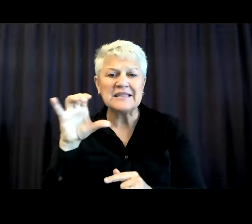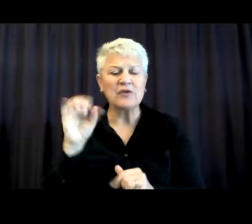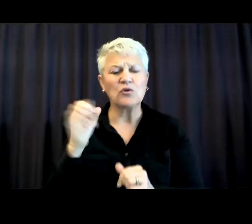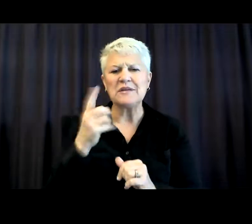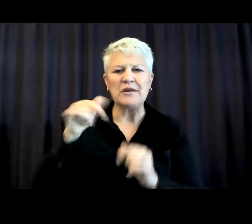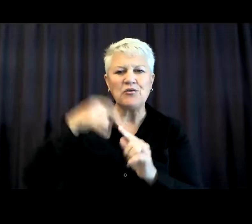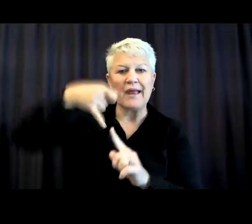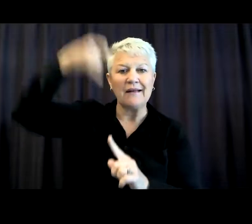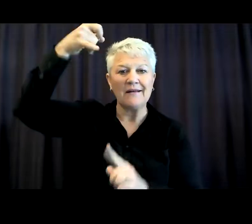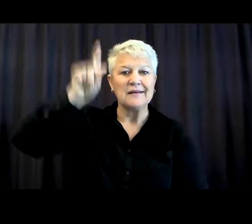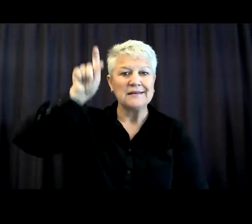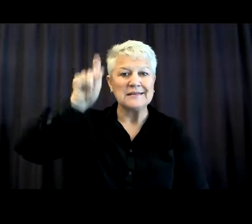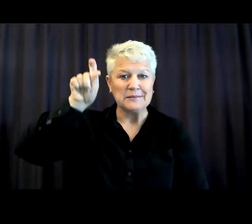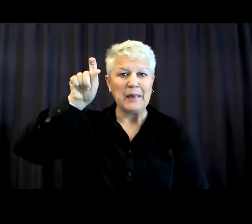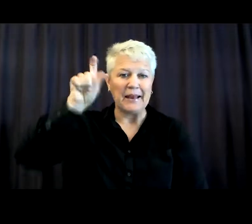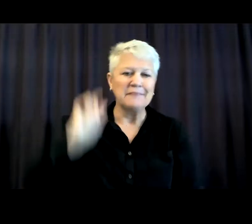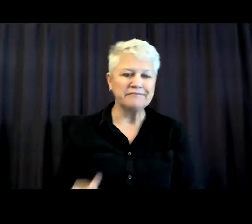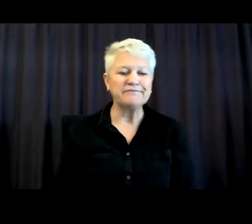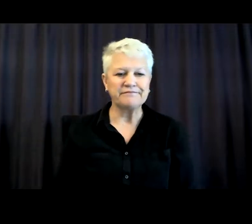you can suspend this from.